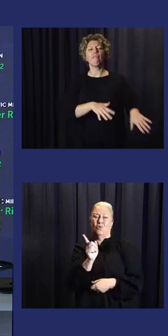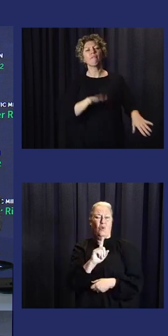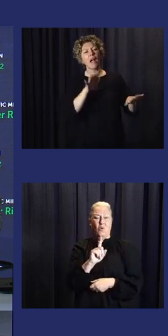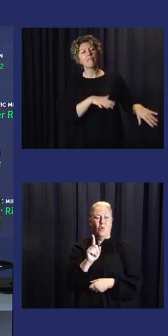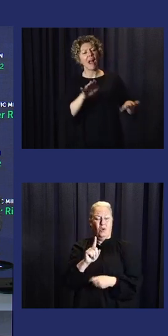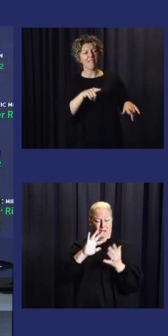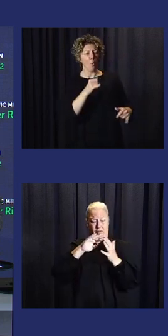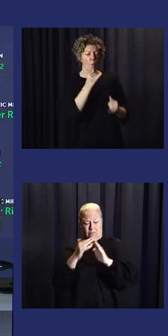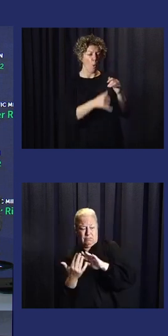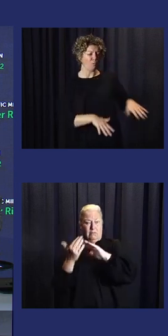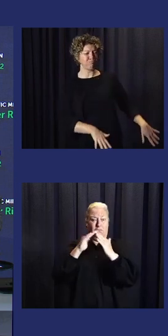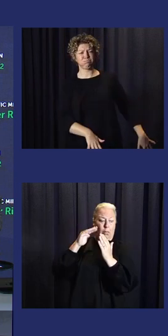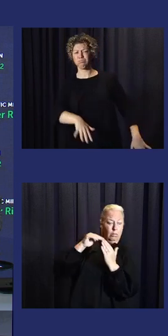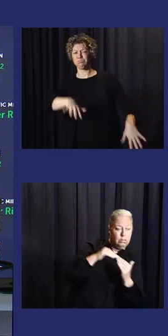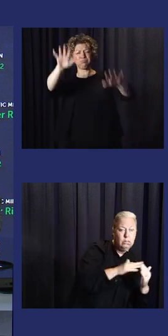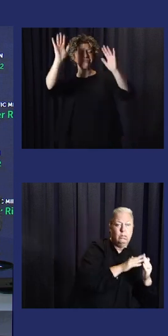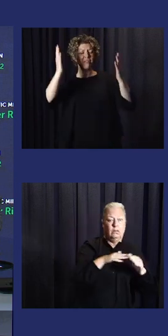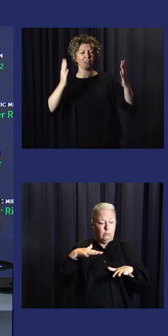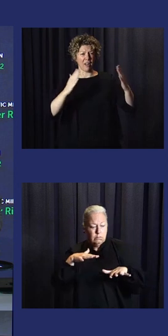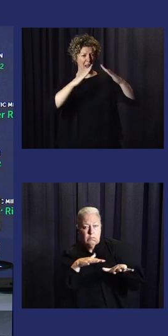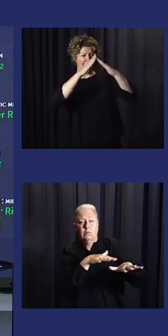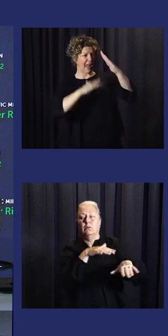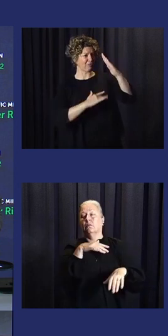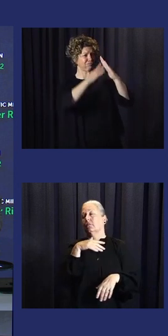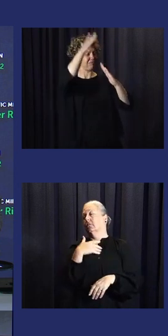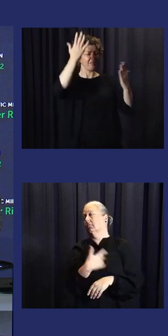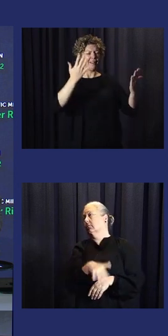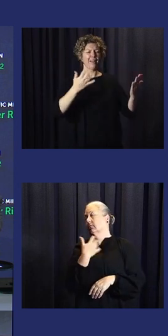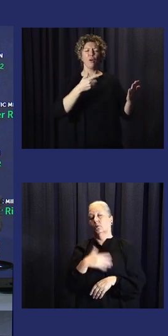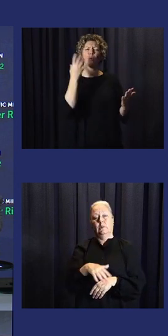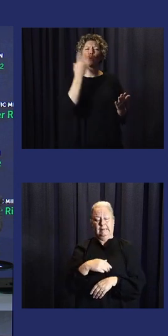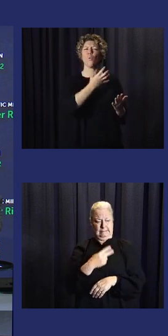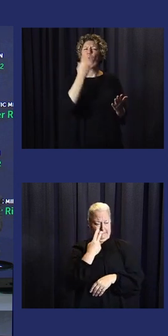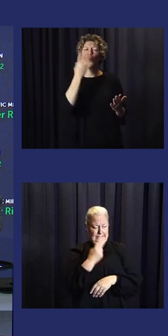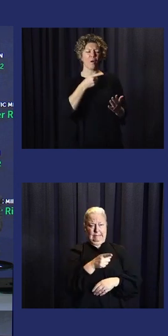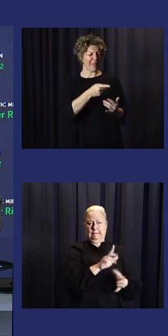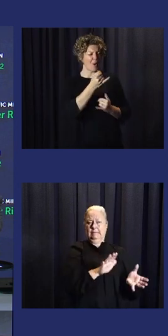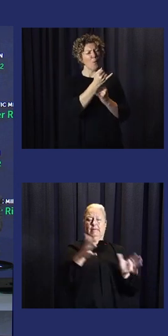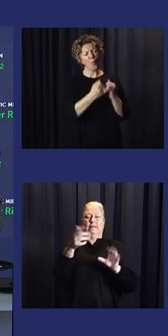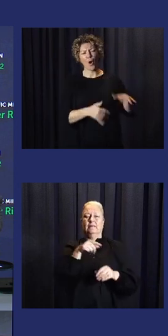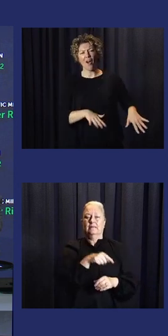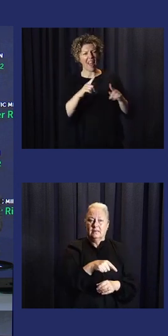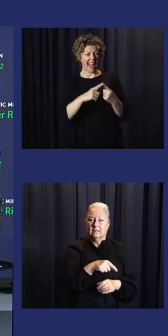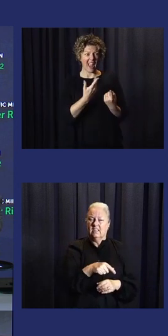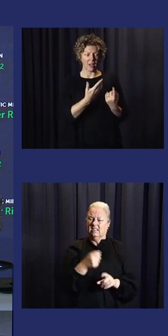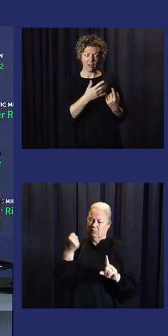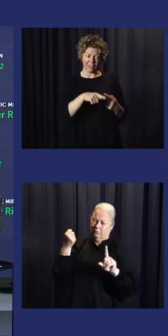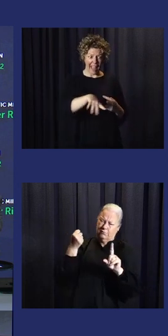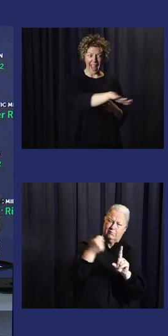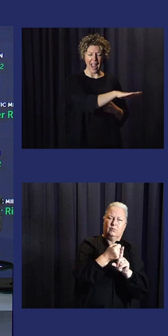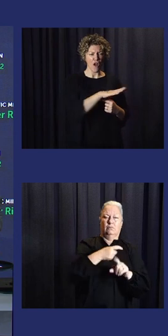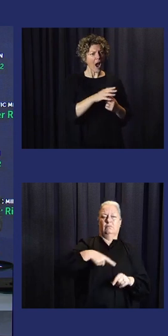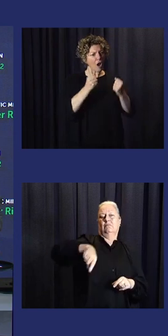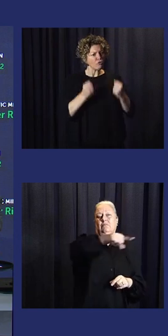it was truly shocking and had an unprecedented and ongoing impact on a very substantial community